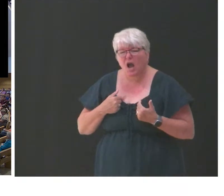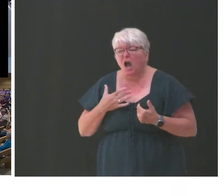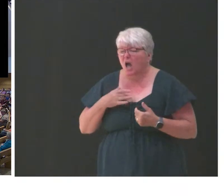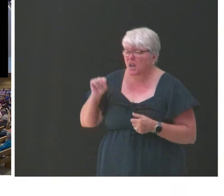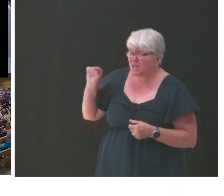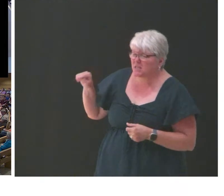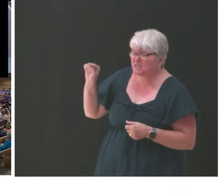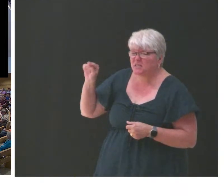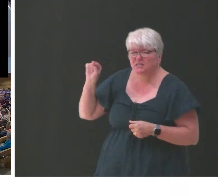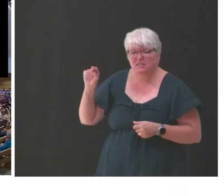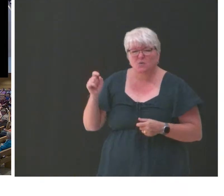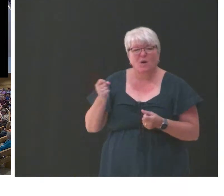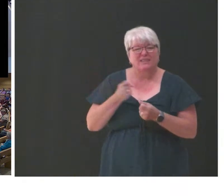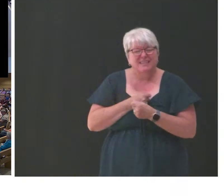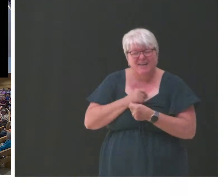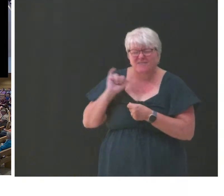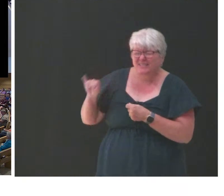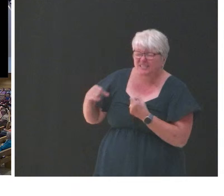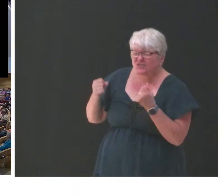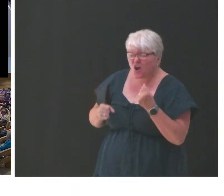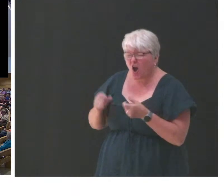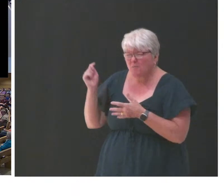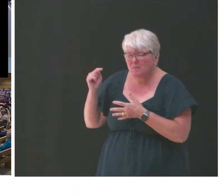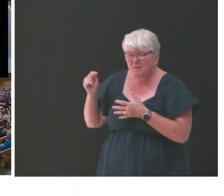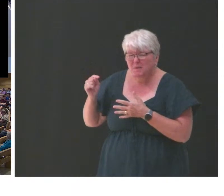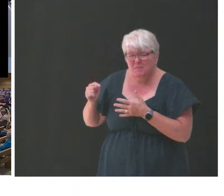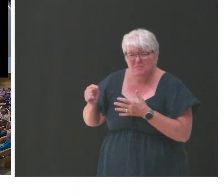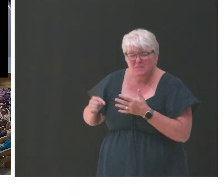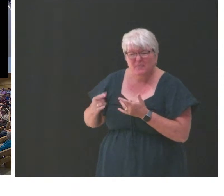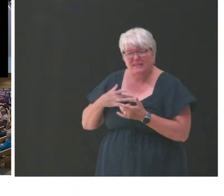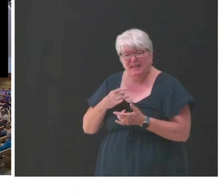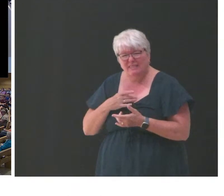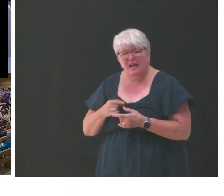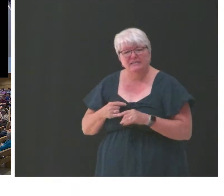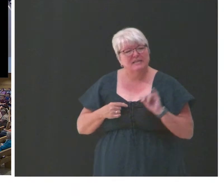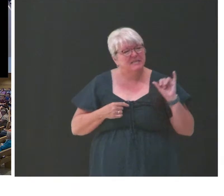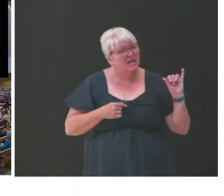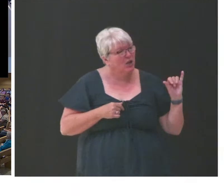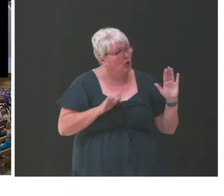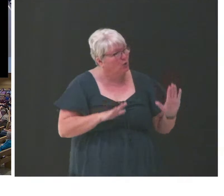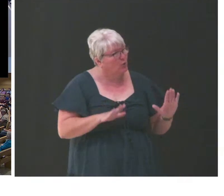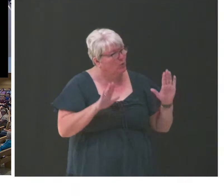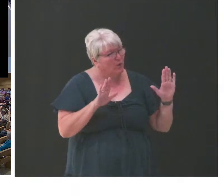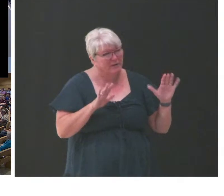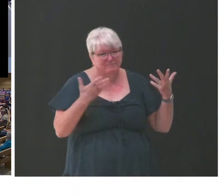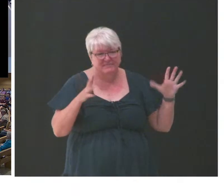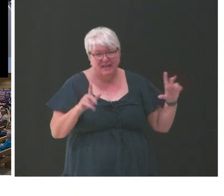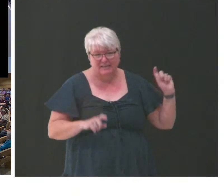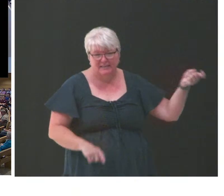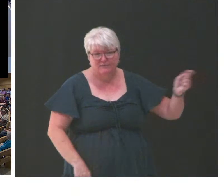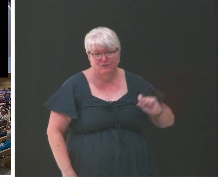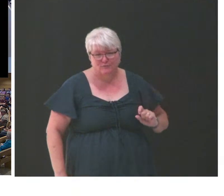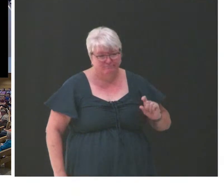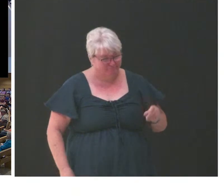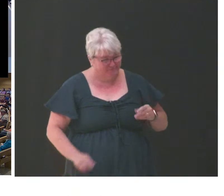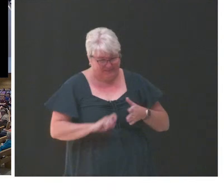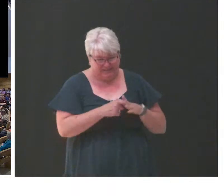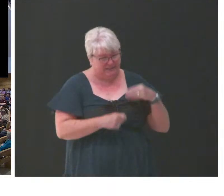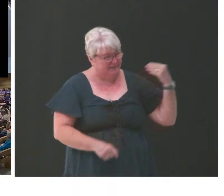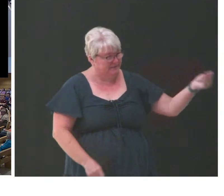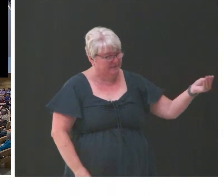and this, I'd love it to be this color, and here's the kind of things I'd like in it. And they said, great, done. They hand you the